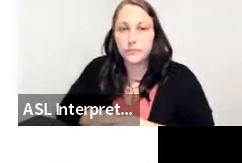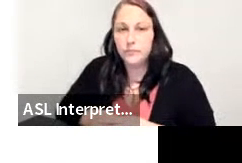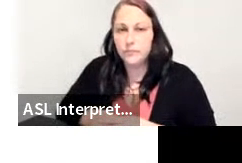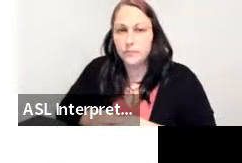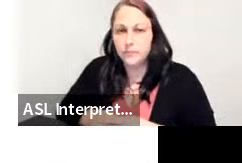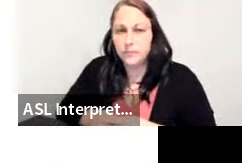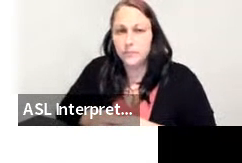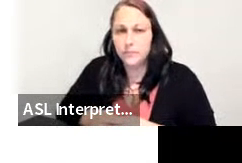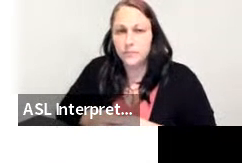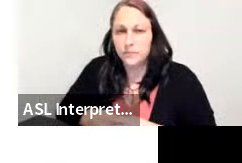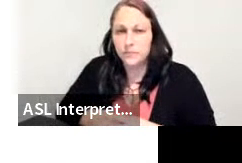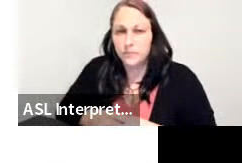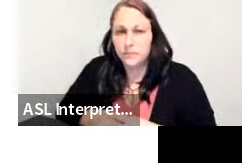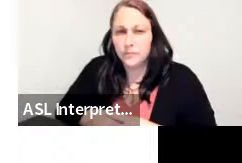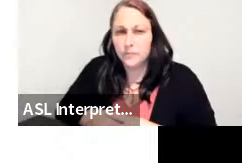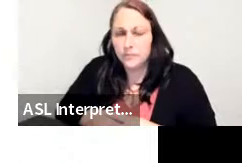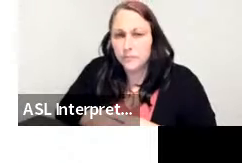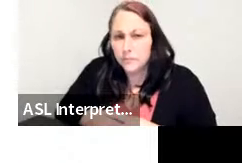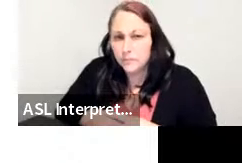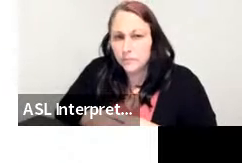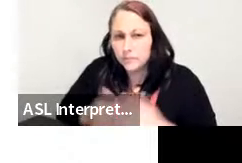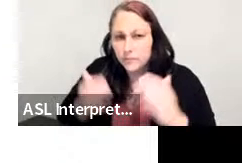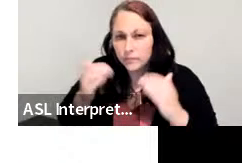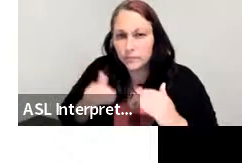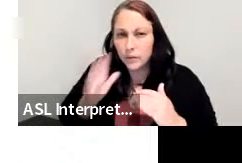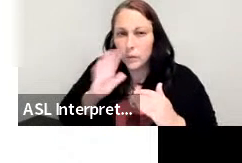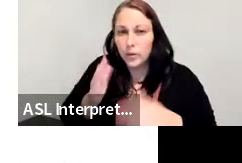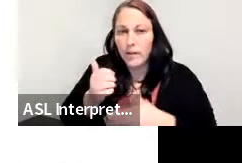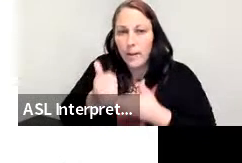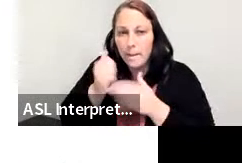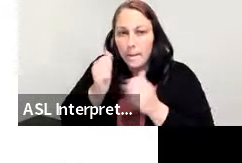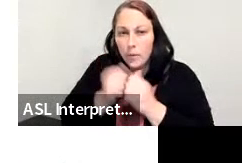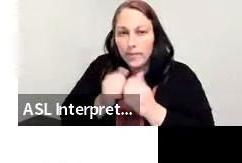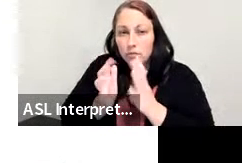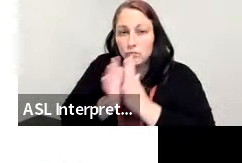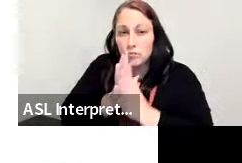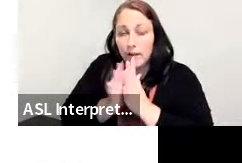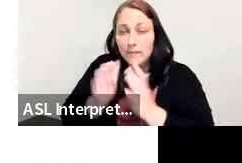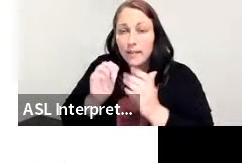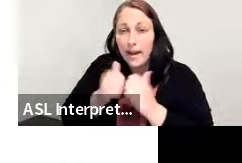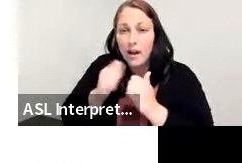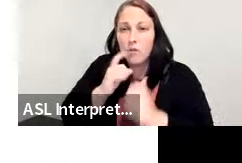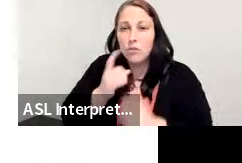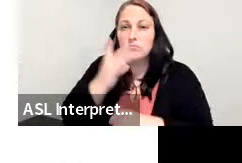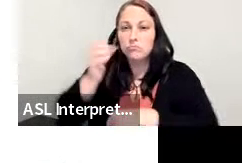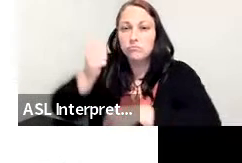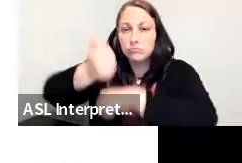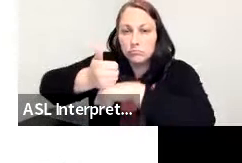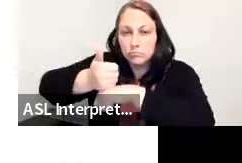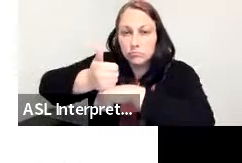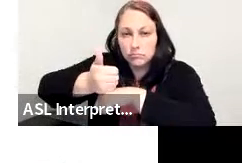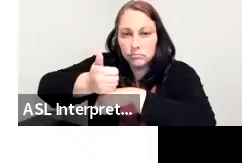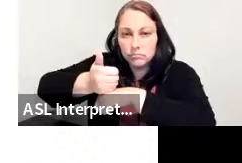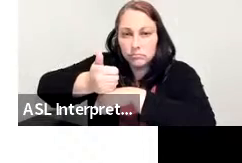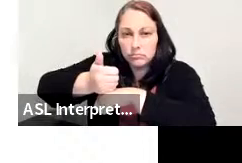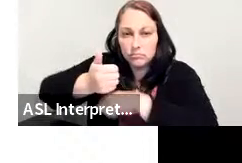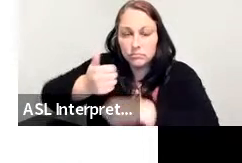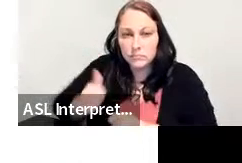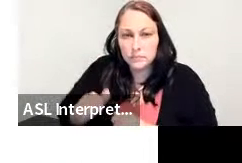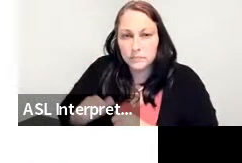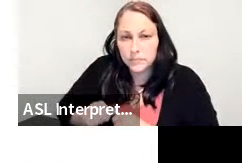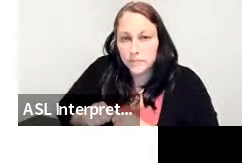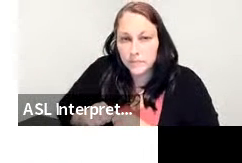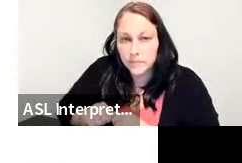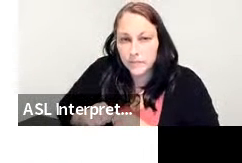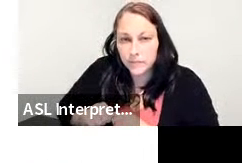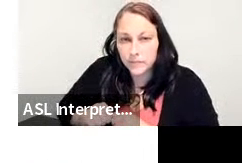signaling and new traffic cameras. And both of our open space and streetscape improvements recently obtained second stage PUD approvals and